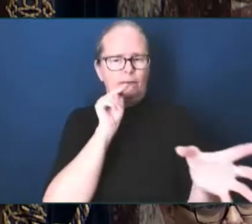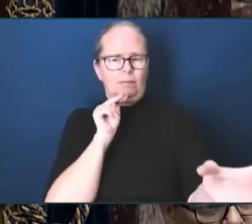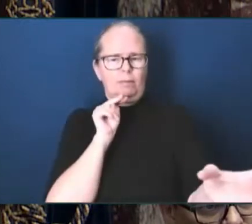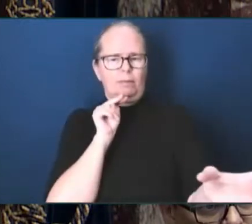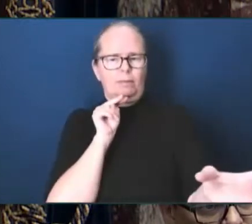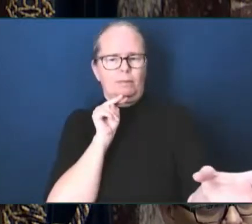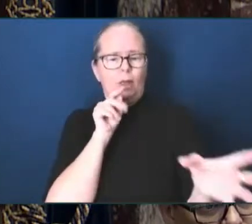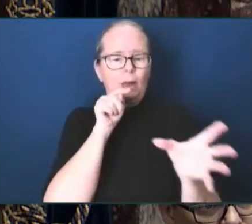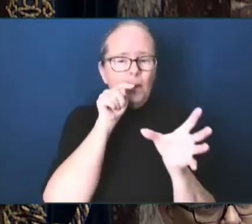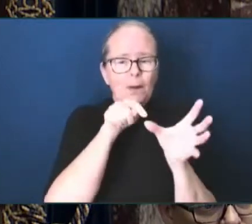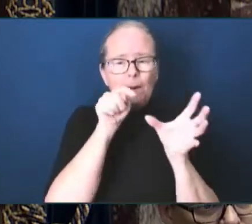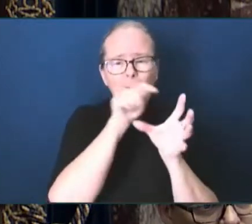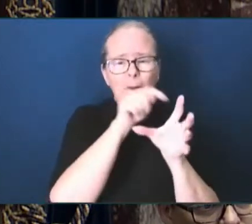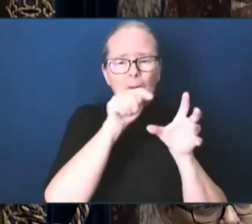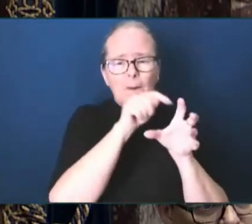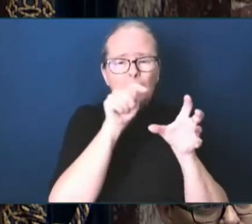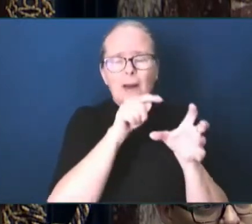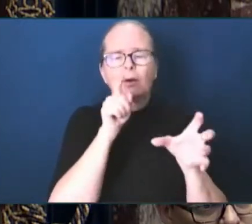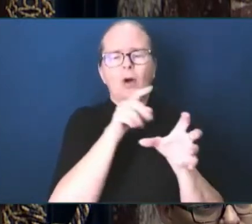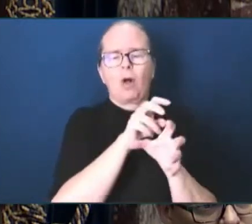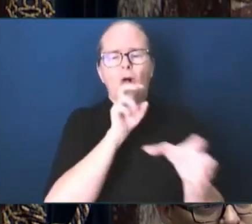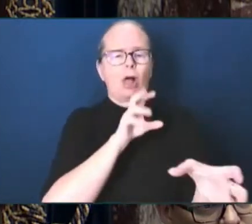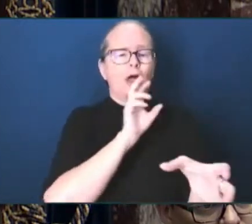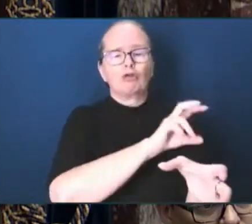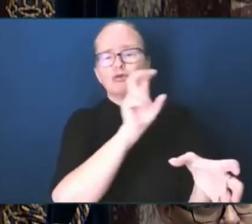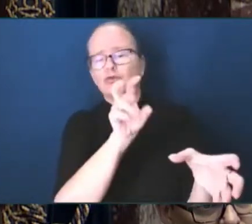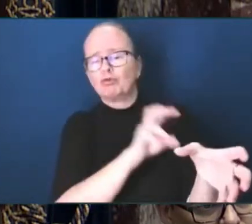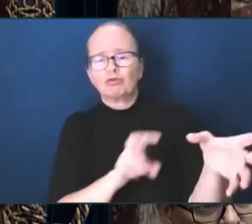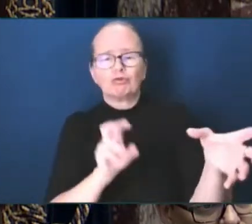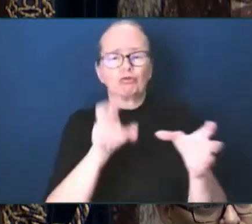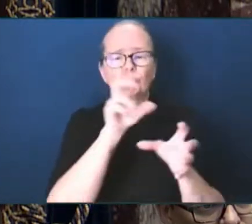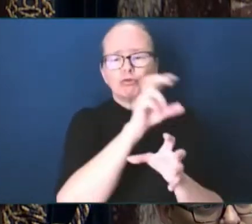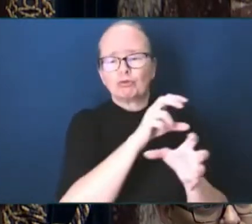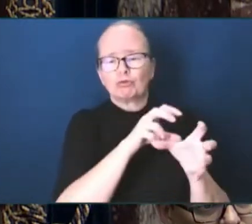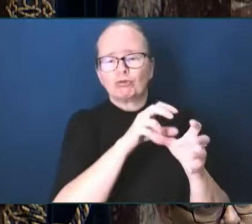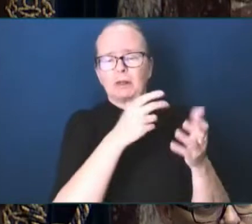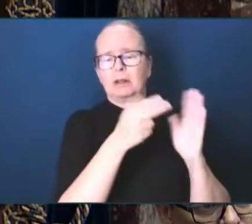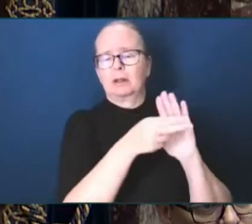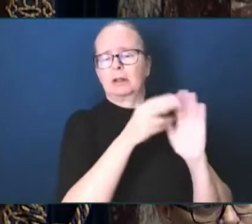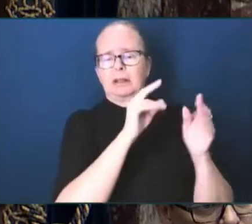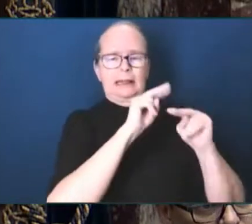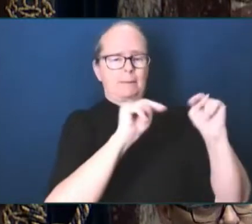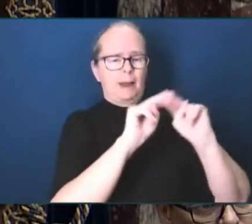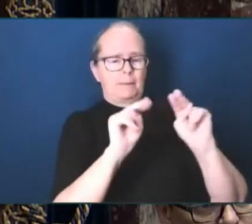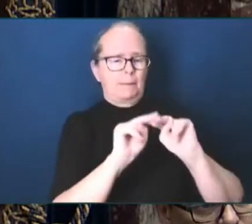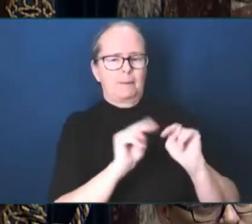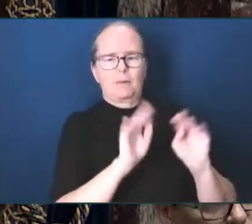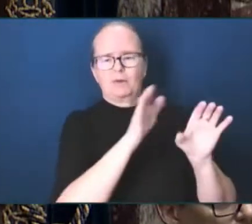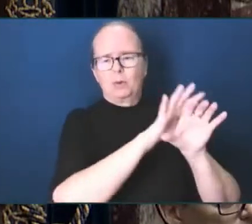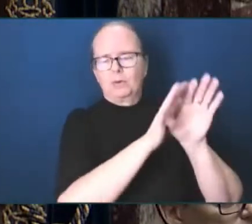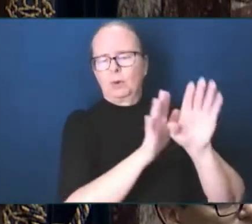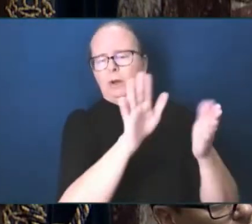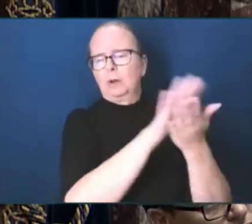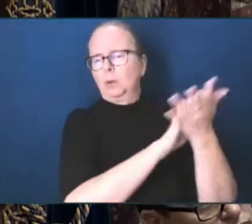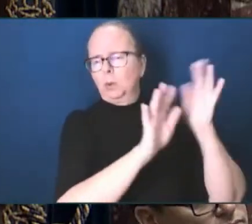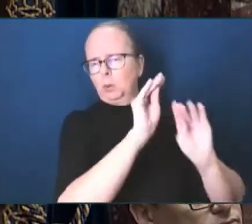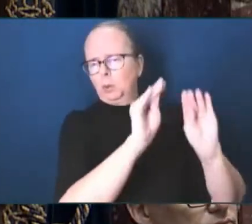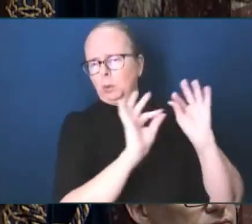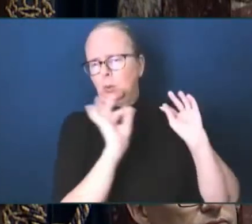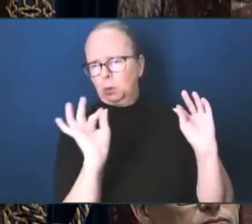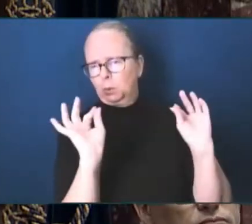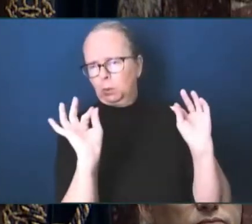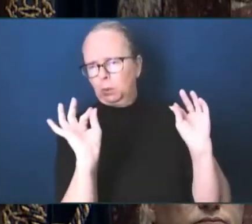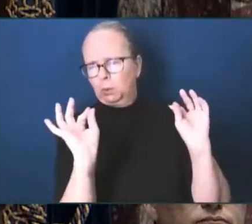not working, and the legislature has heard that time and again. In fact, members of this House have come